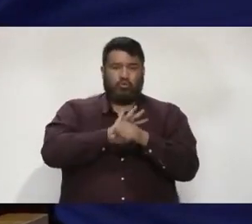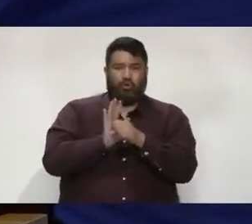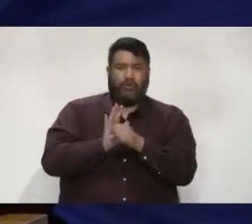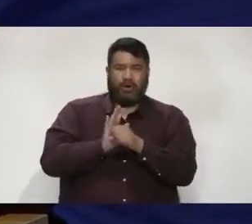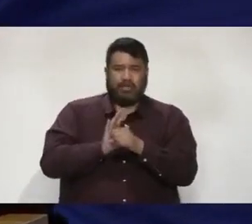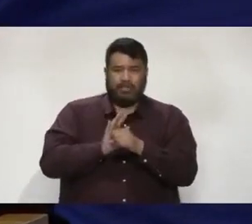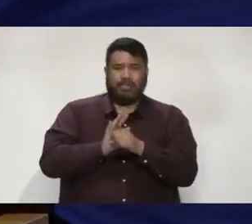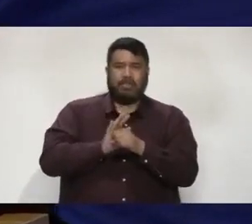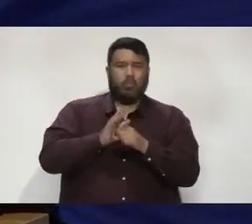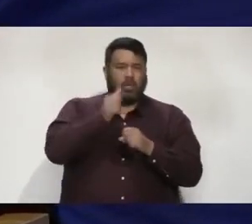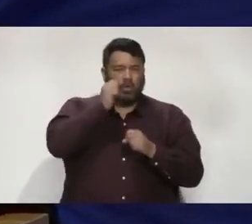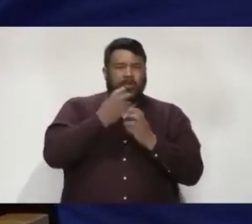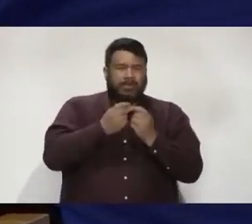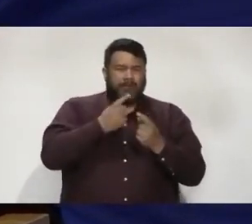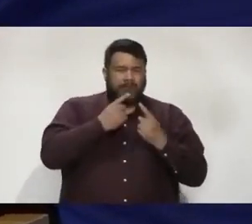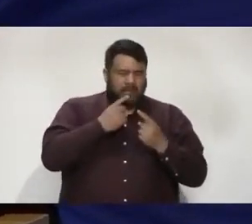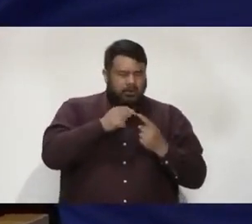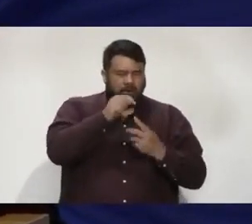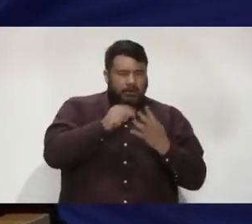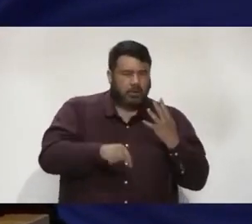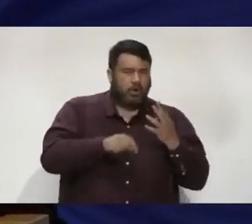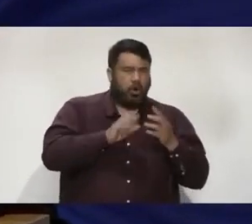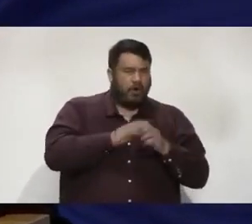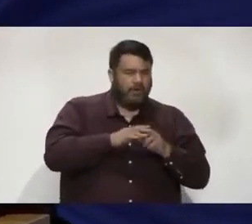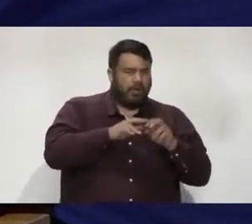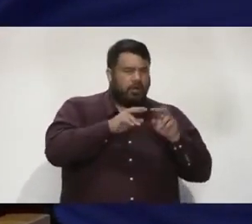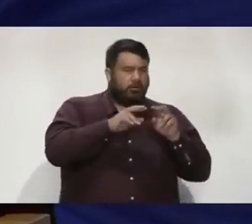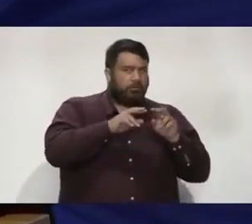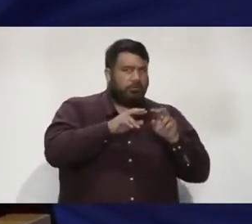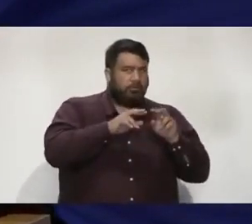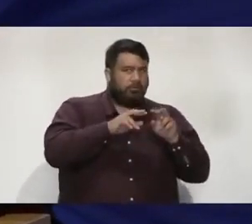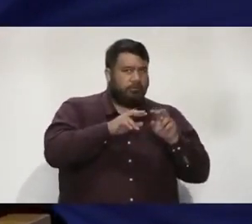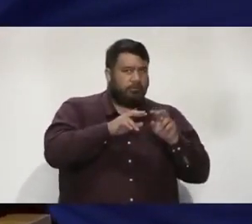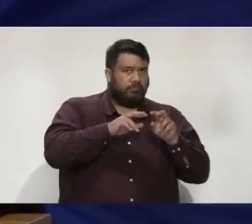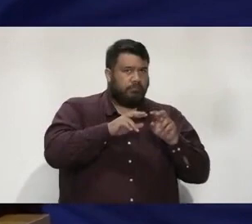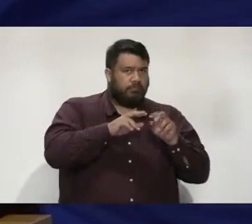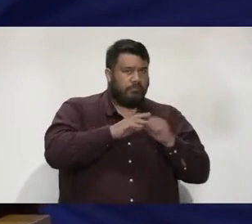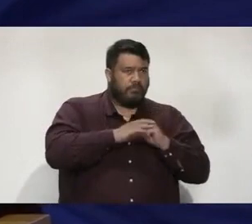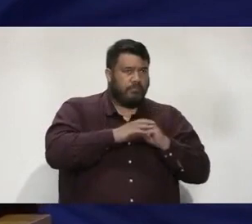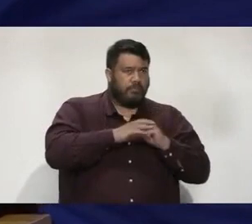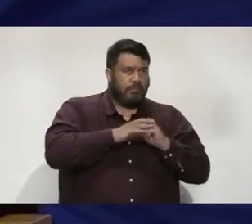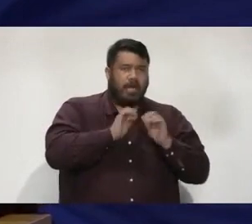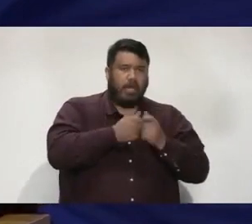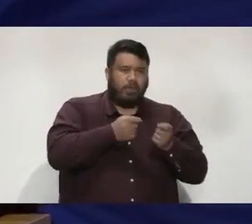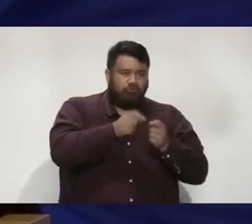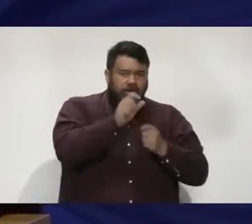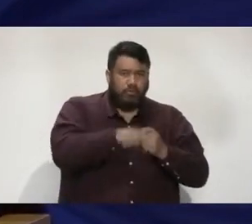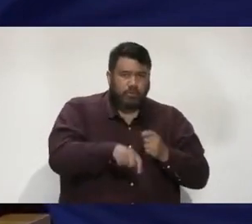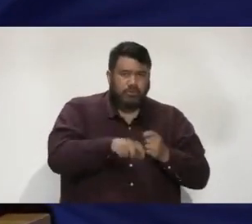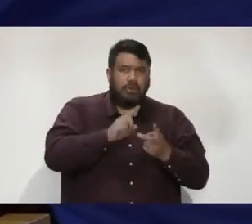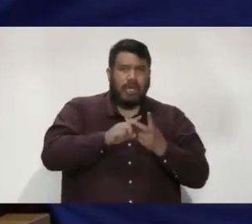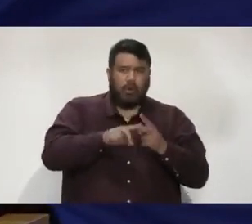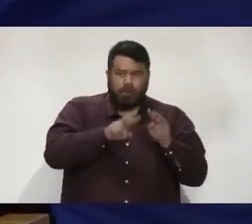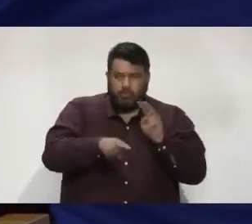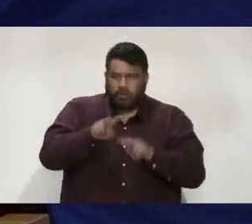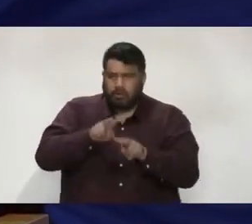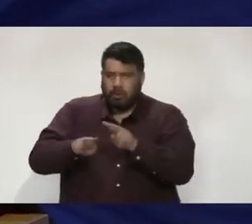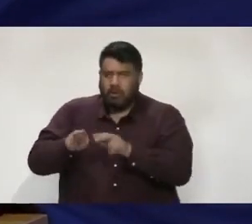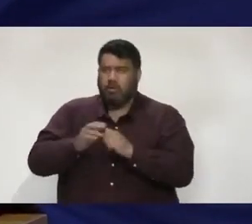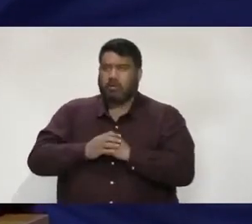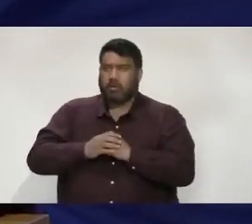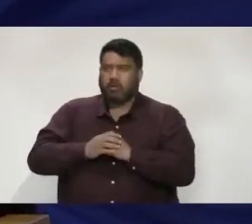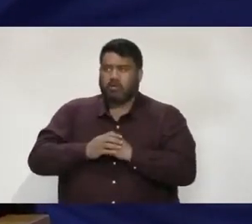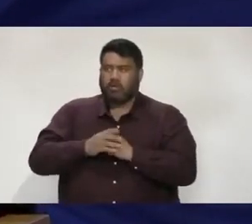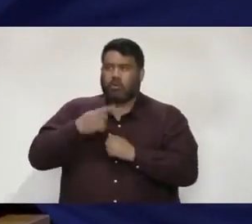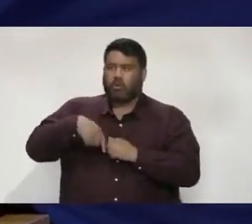the epidemiology tells us around when it is safe to release people. And that is a process that when someone goes into quarantine, that health then